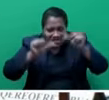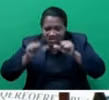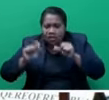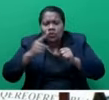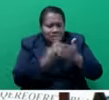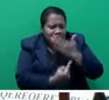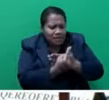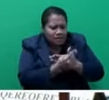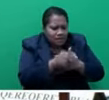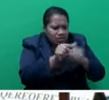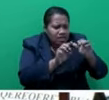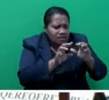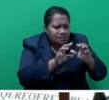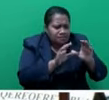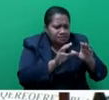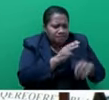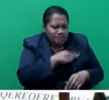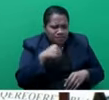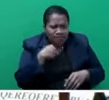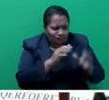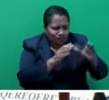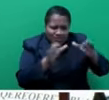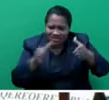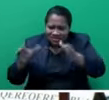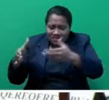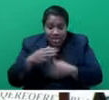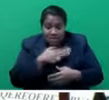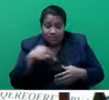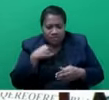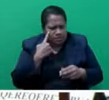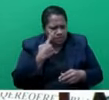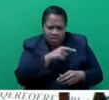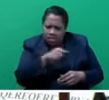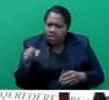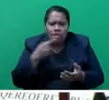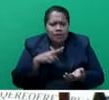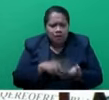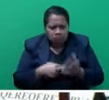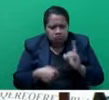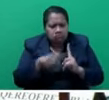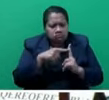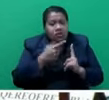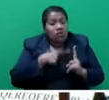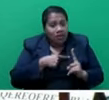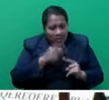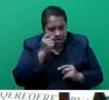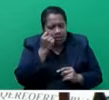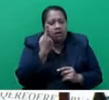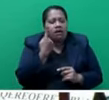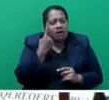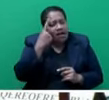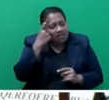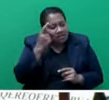ministries, and ministers see these reports as a positive thing because they can also have an idea of what's going on in the